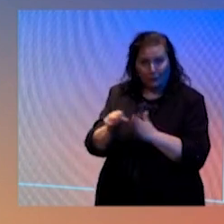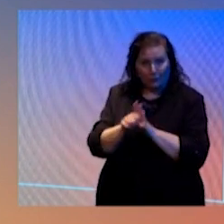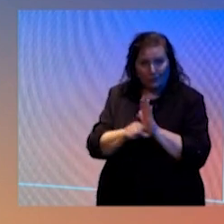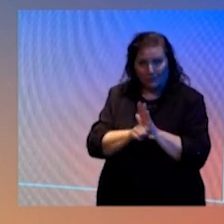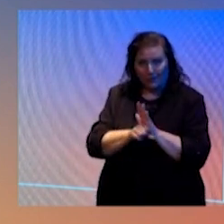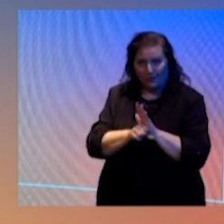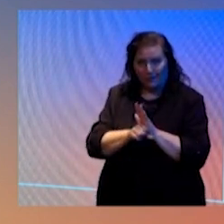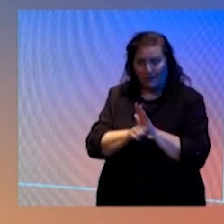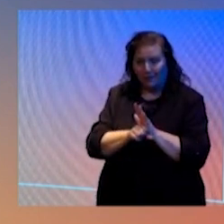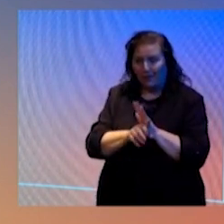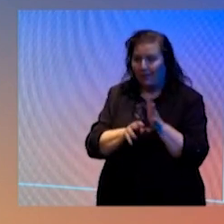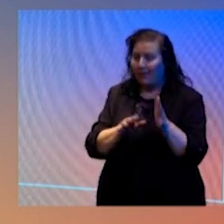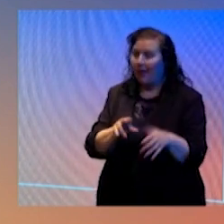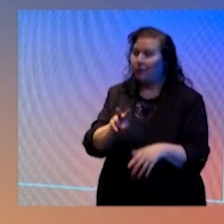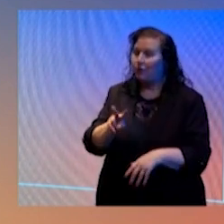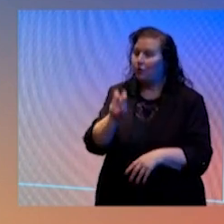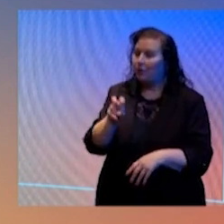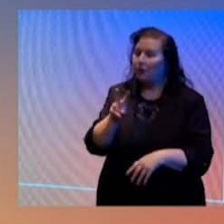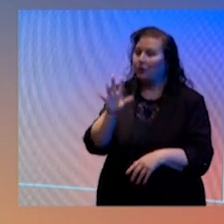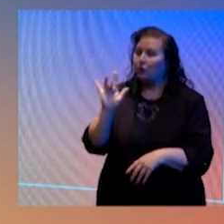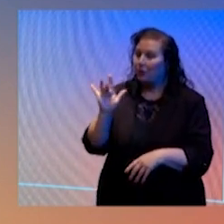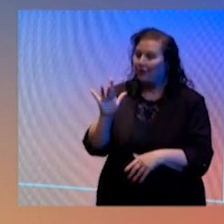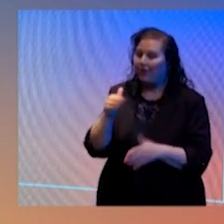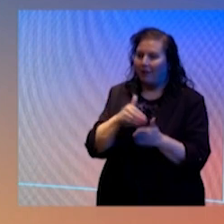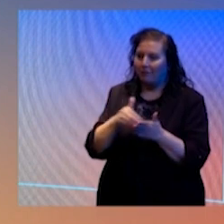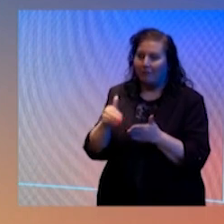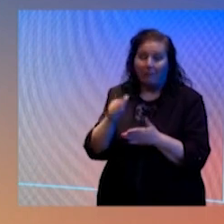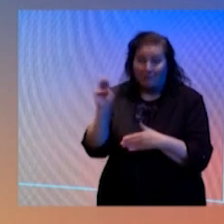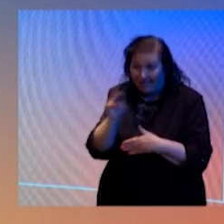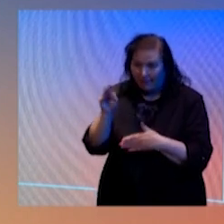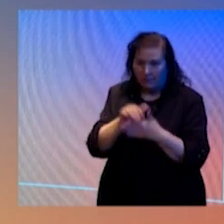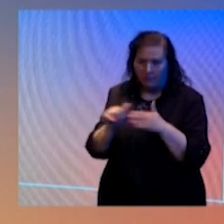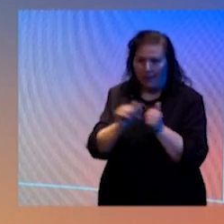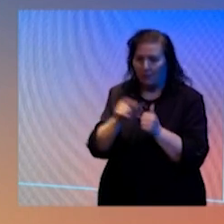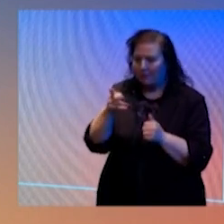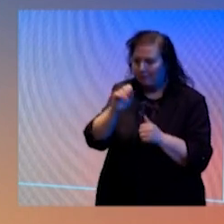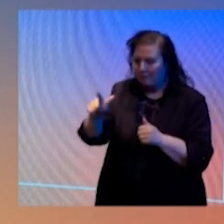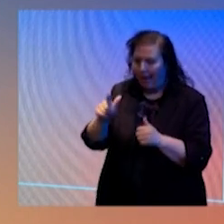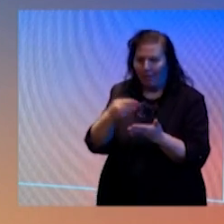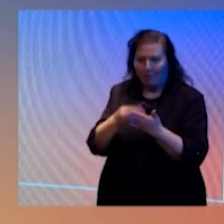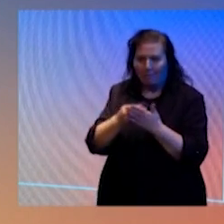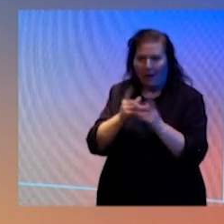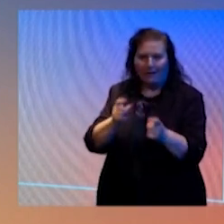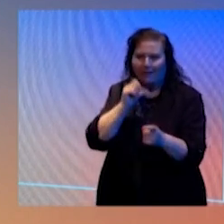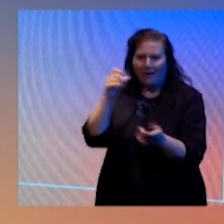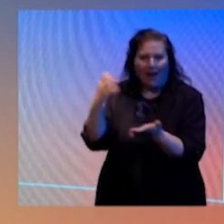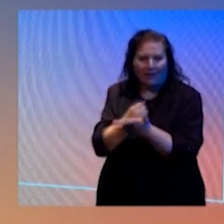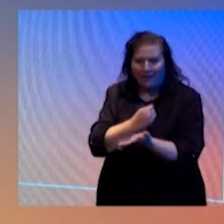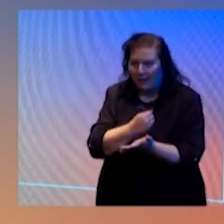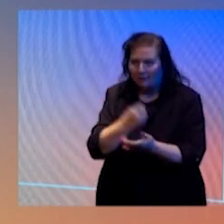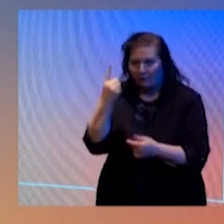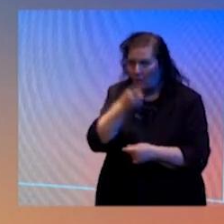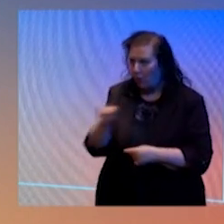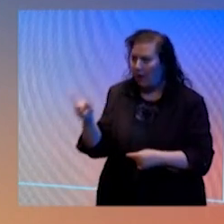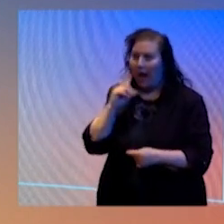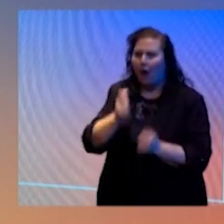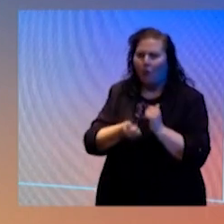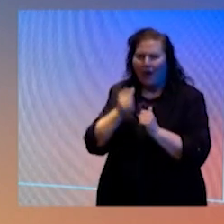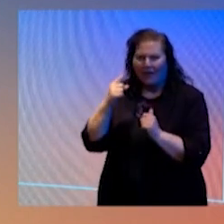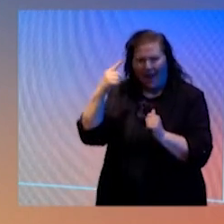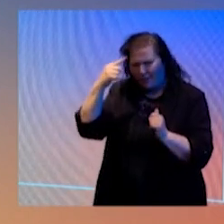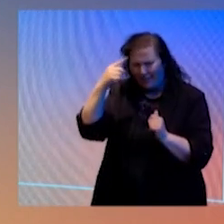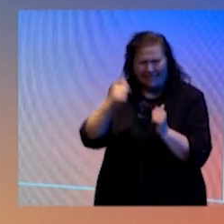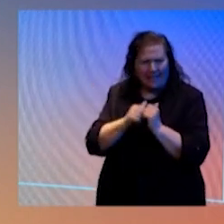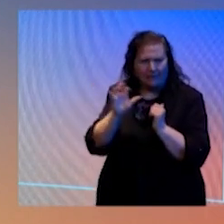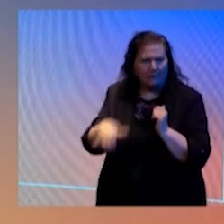left $225 million in Pell Grants on the table unclaimed for. I want every dime of that